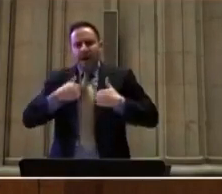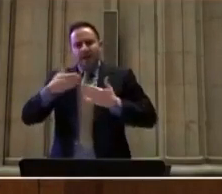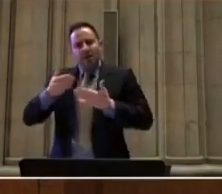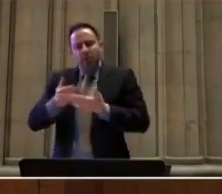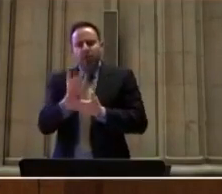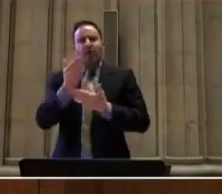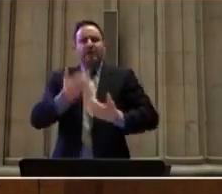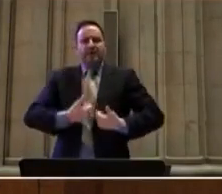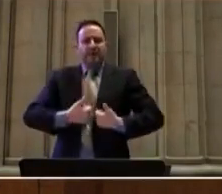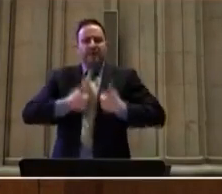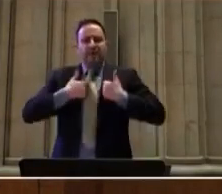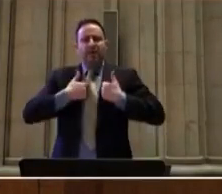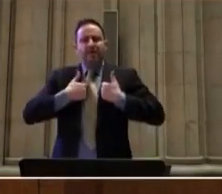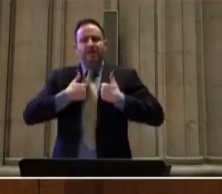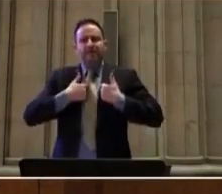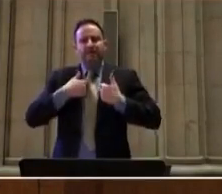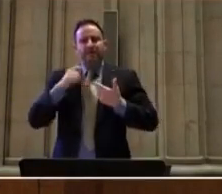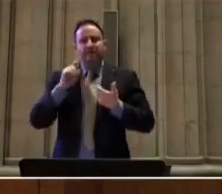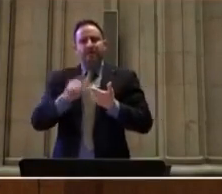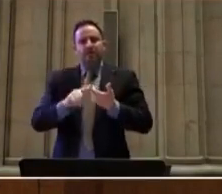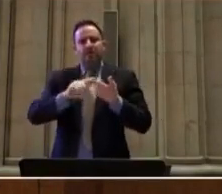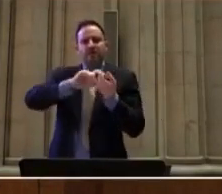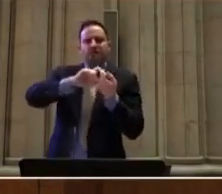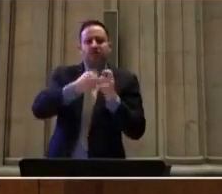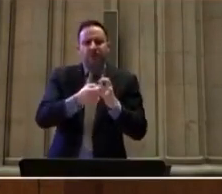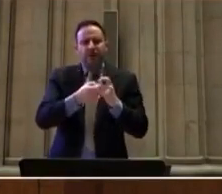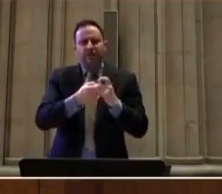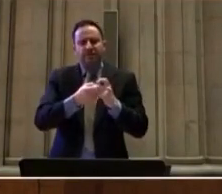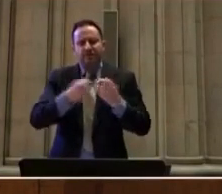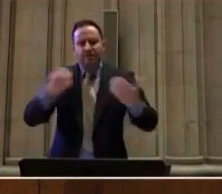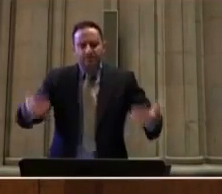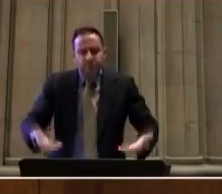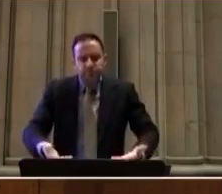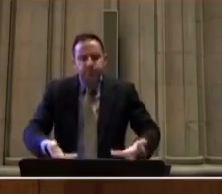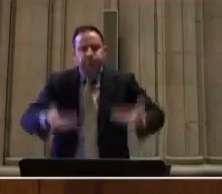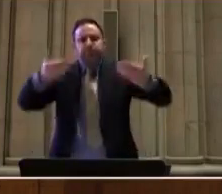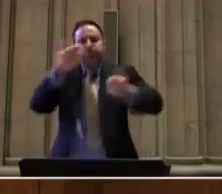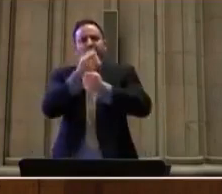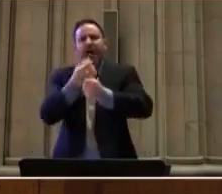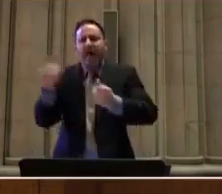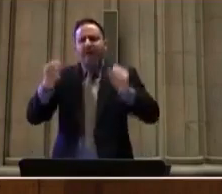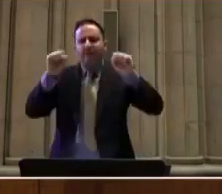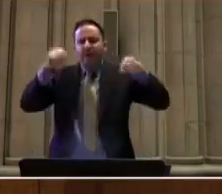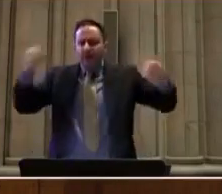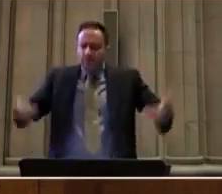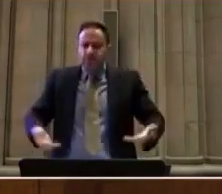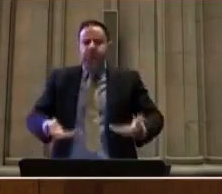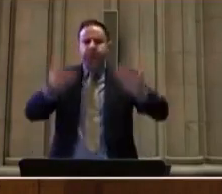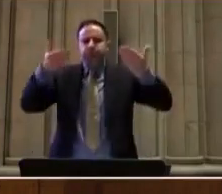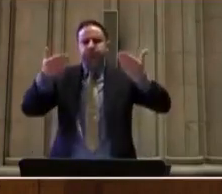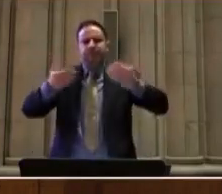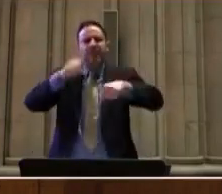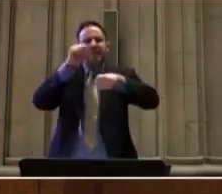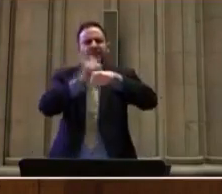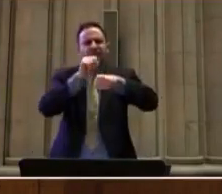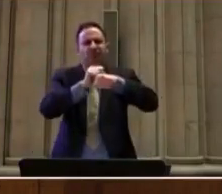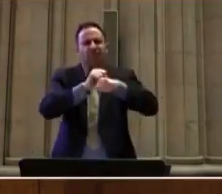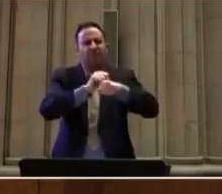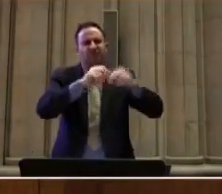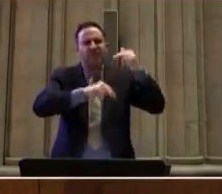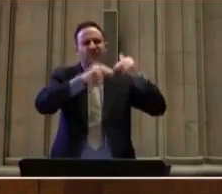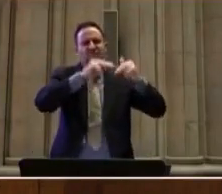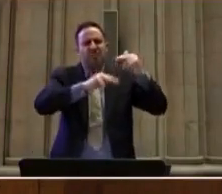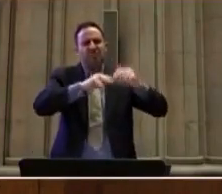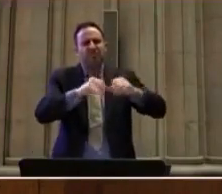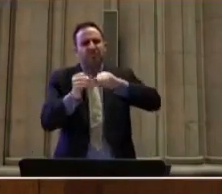live, until we lift from the bottom so that everybody rises, until the stones that the builders rejected become